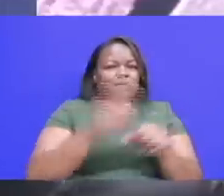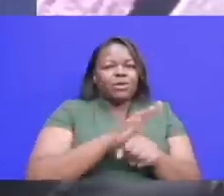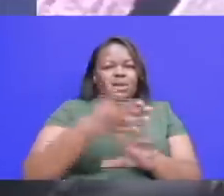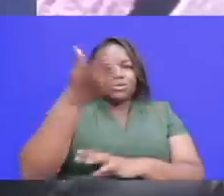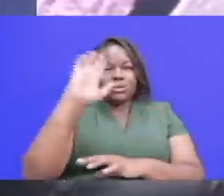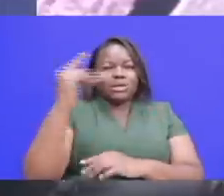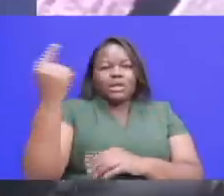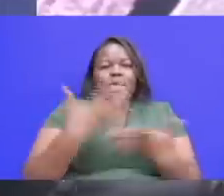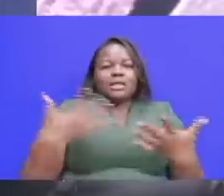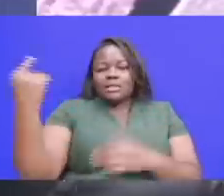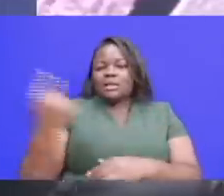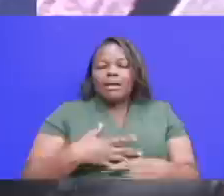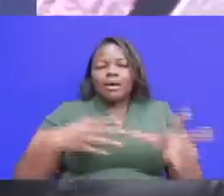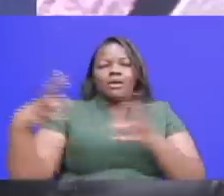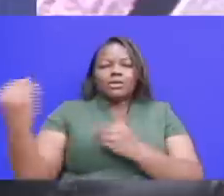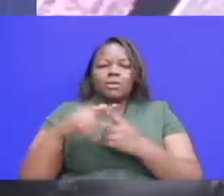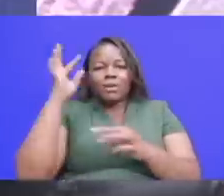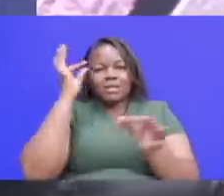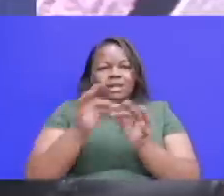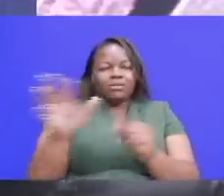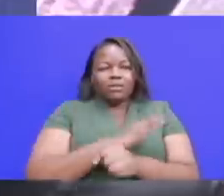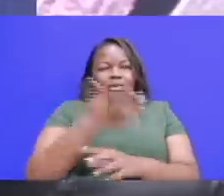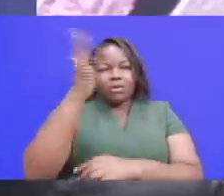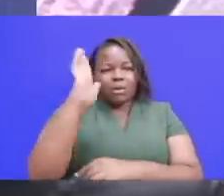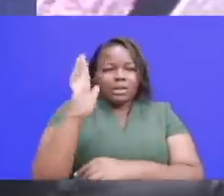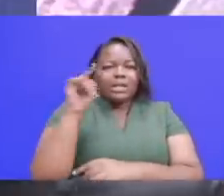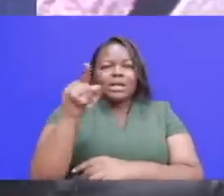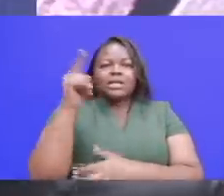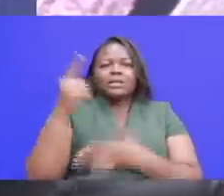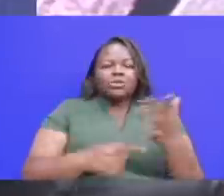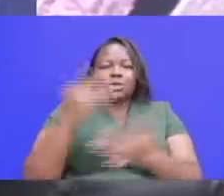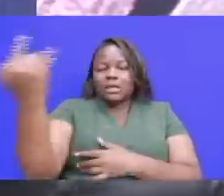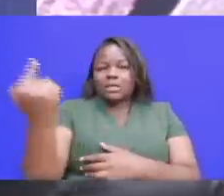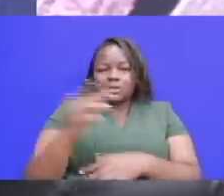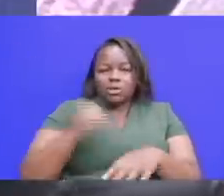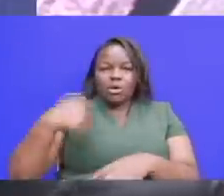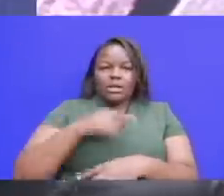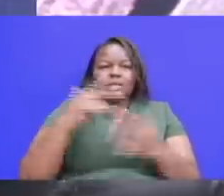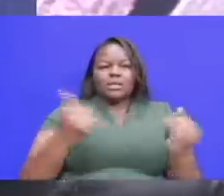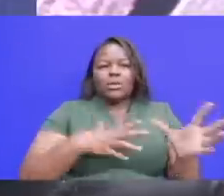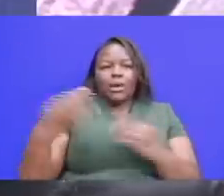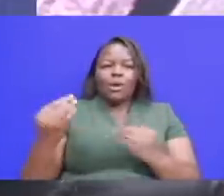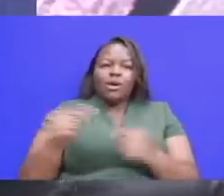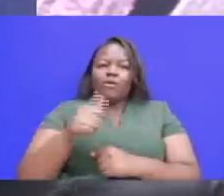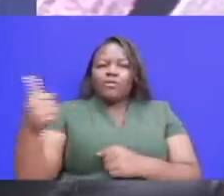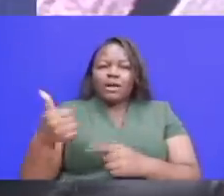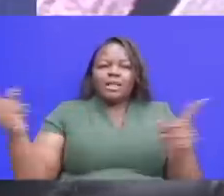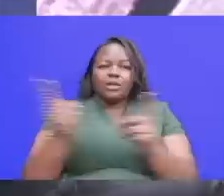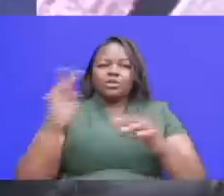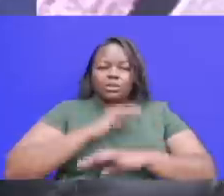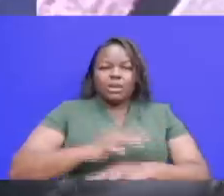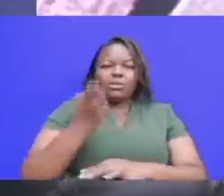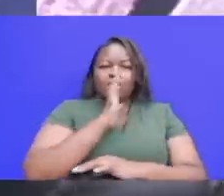come, things go, but the faithfulness of God is that which he has called us unto. We are going for a short break. We shall be